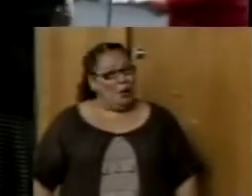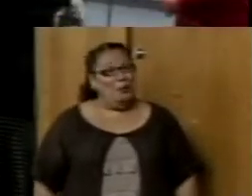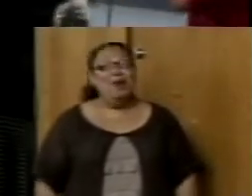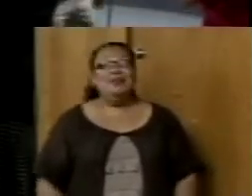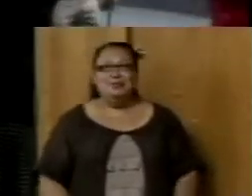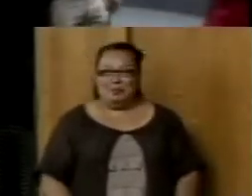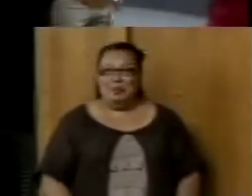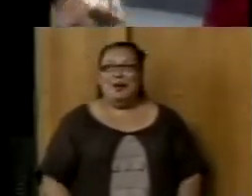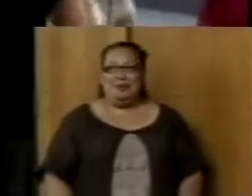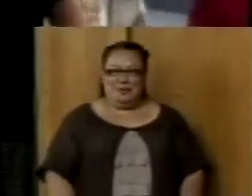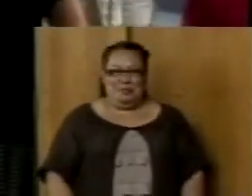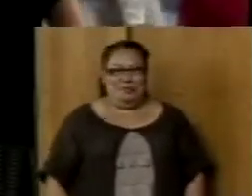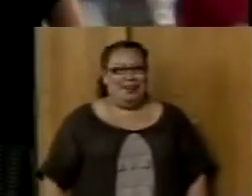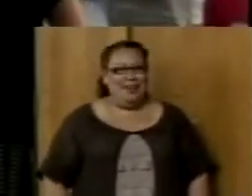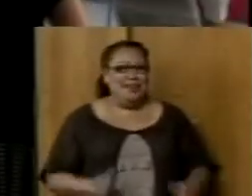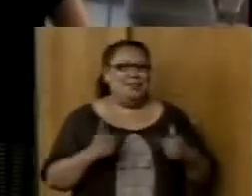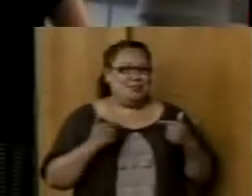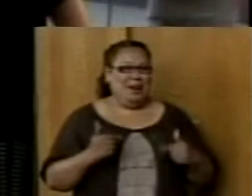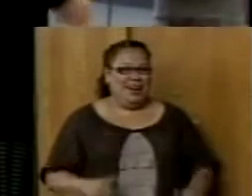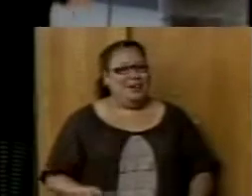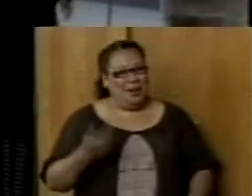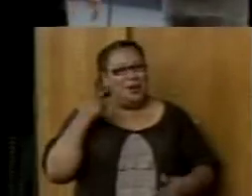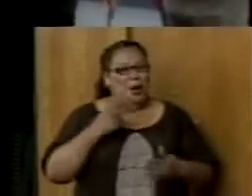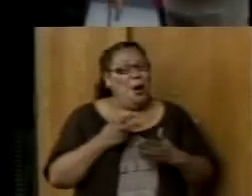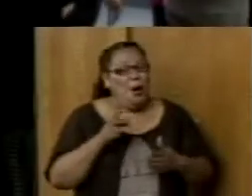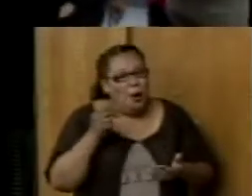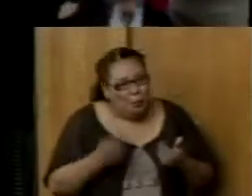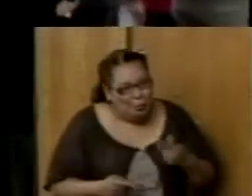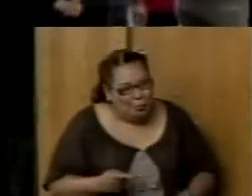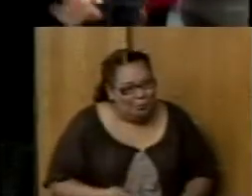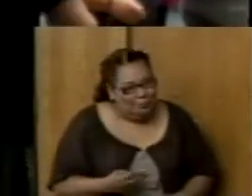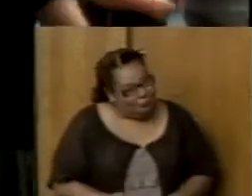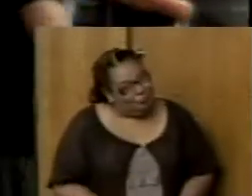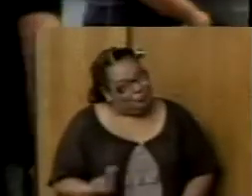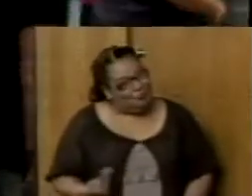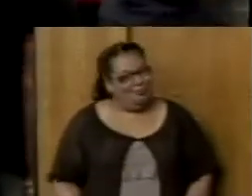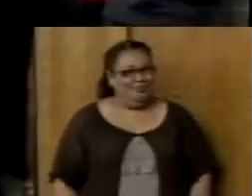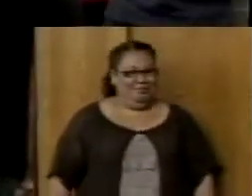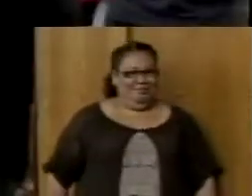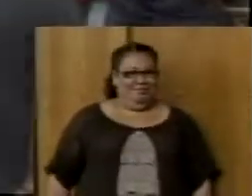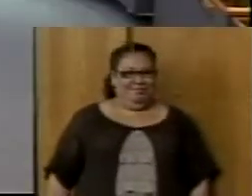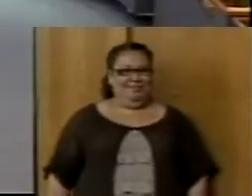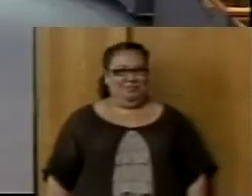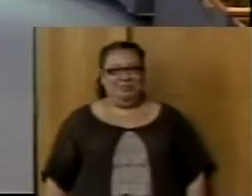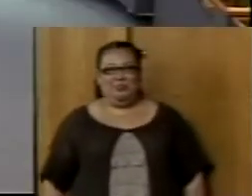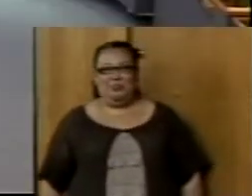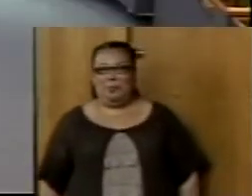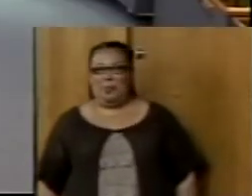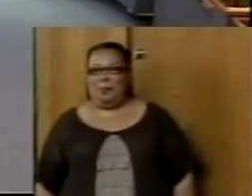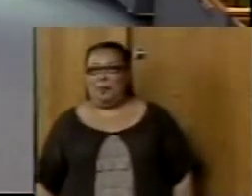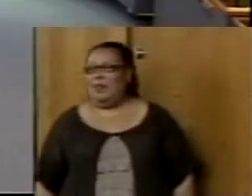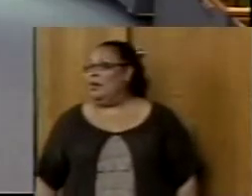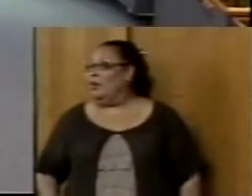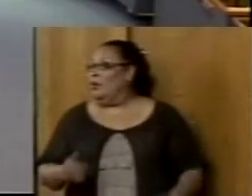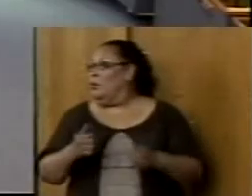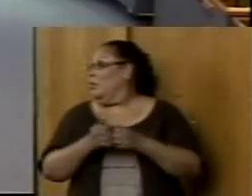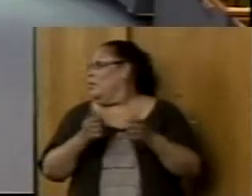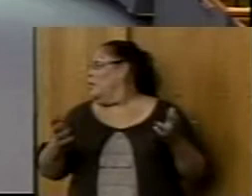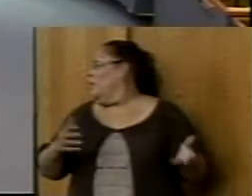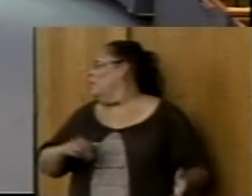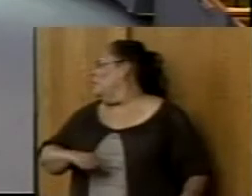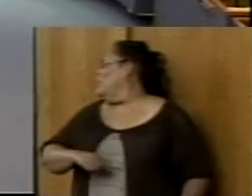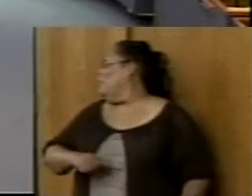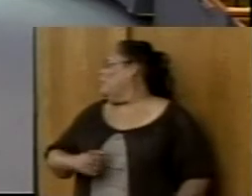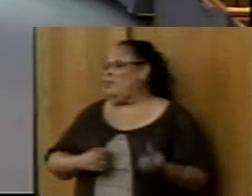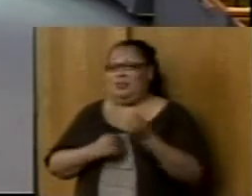is a wonderful parent. So to your parents, my hat's off and a big round of applause for your parents, because you wouldn't be who you are today without their support. So